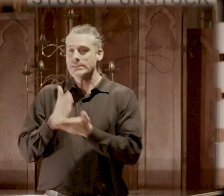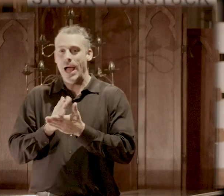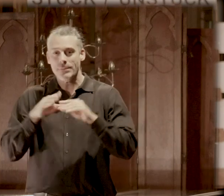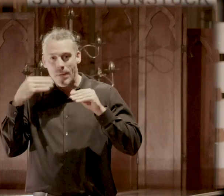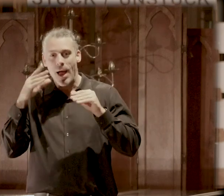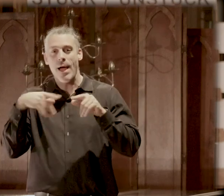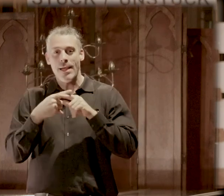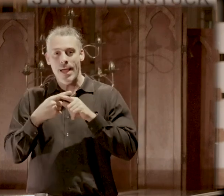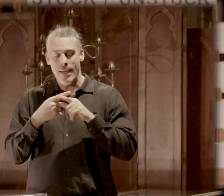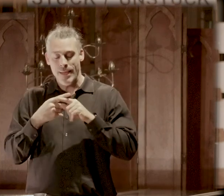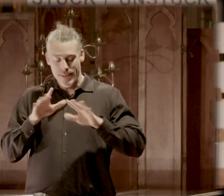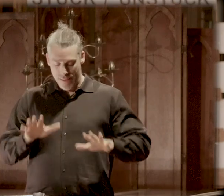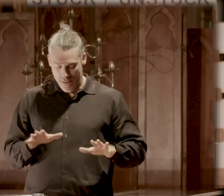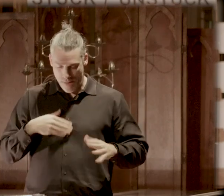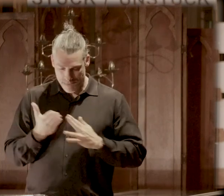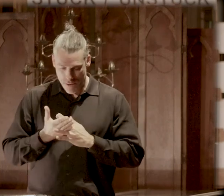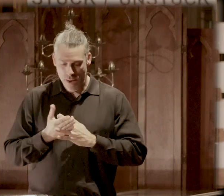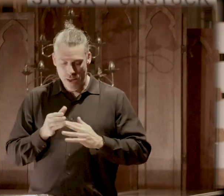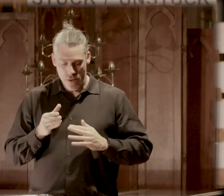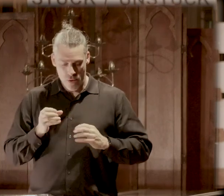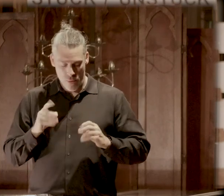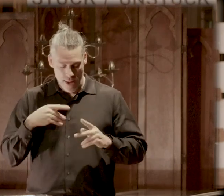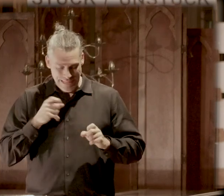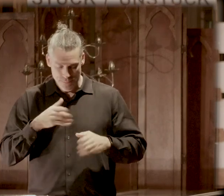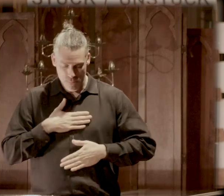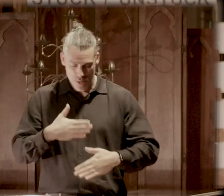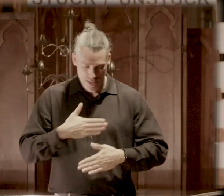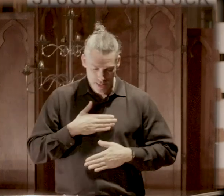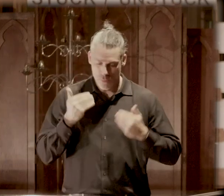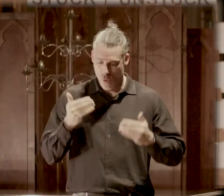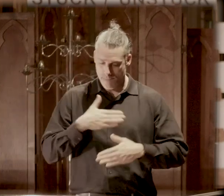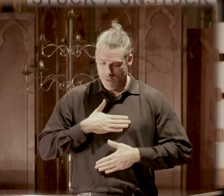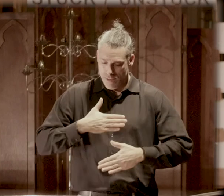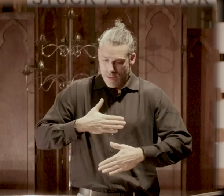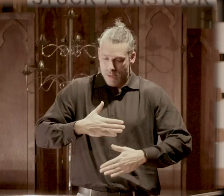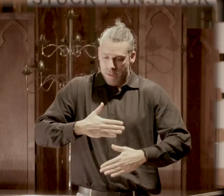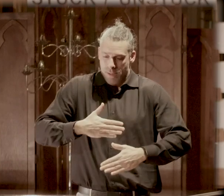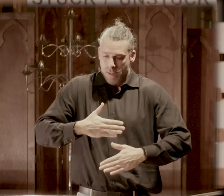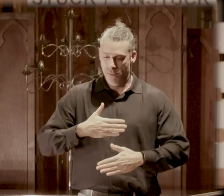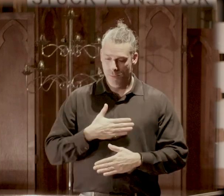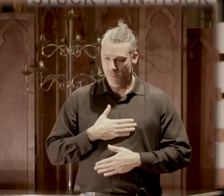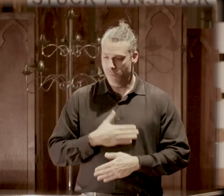stop smiling and I give myself a little bit of a break. It's like, all right, well, just breathe. So I breathe.